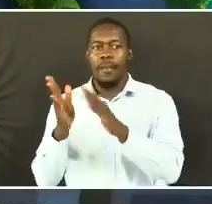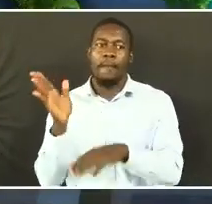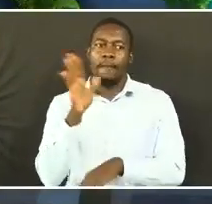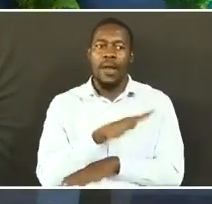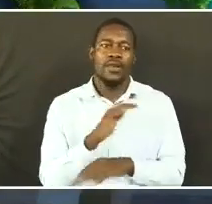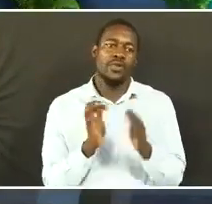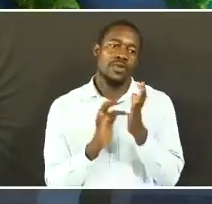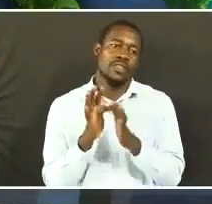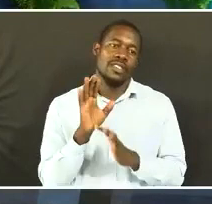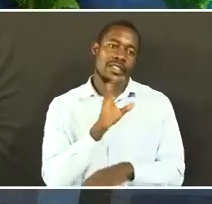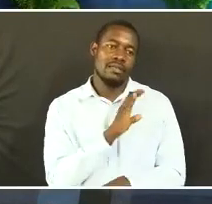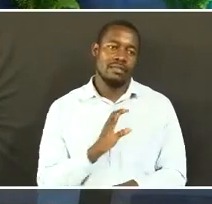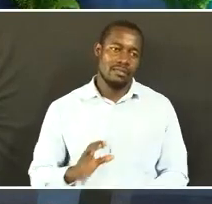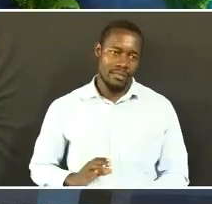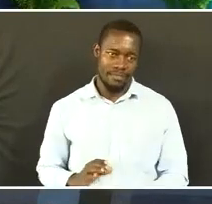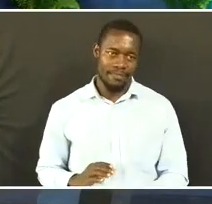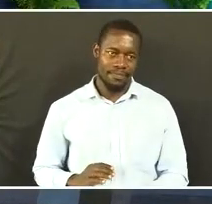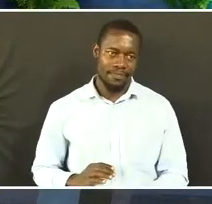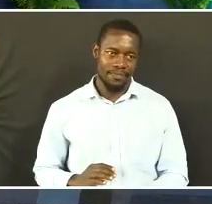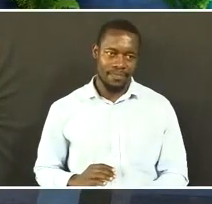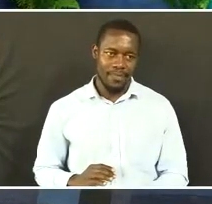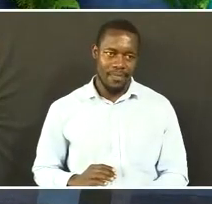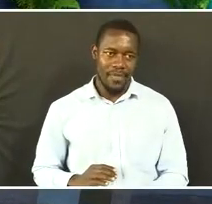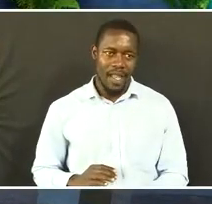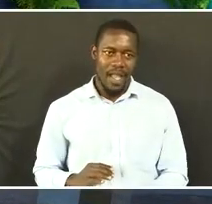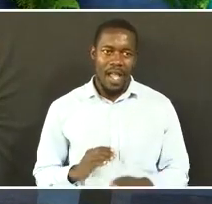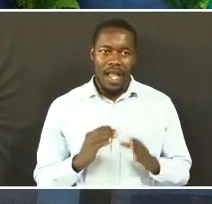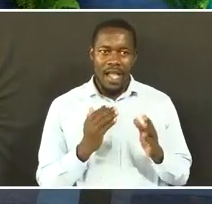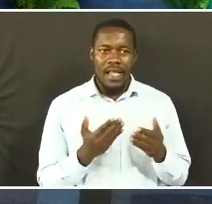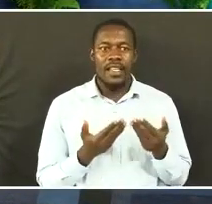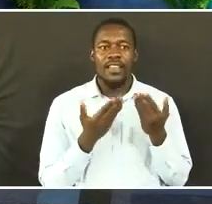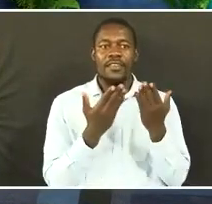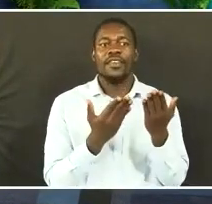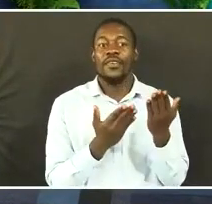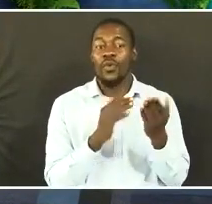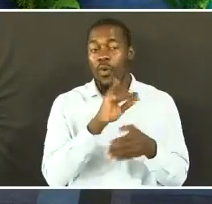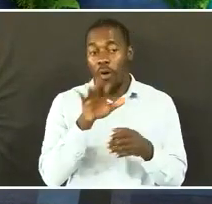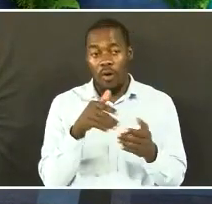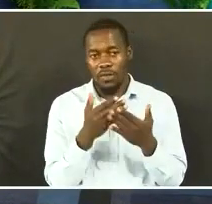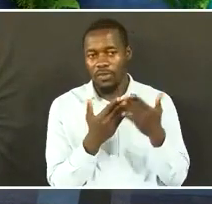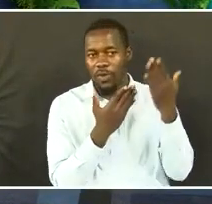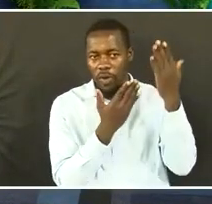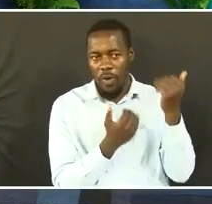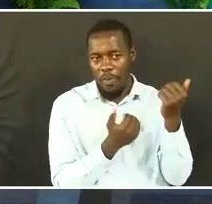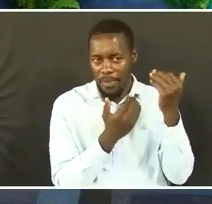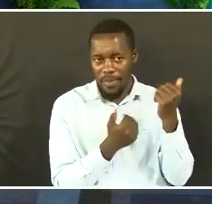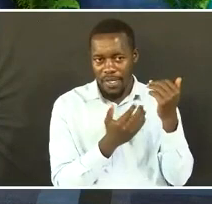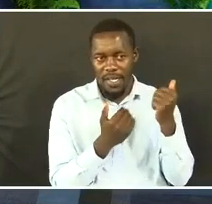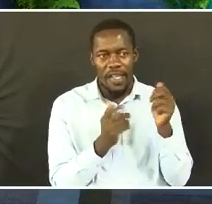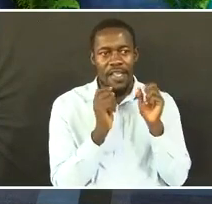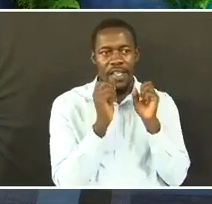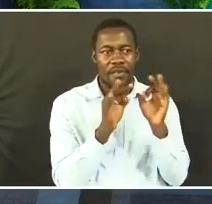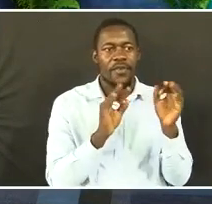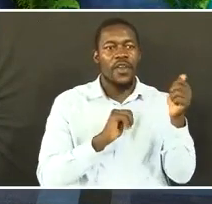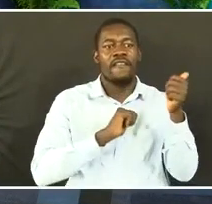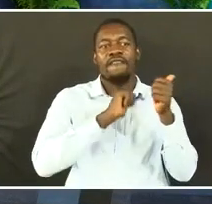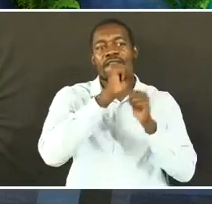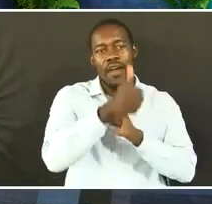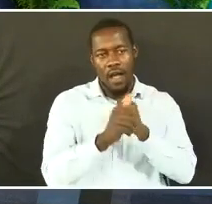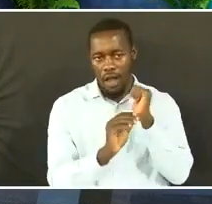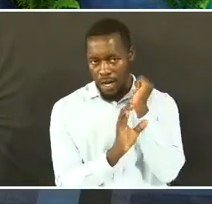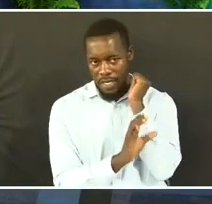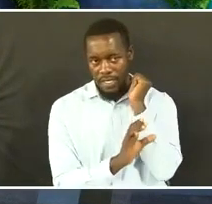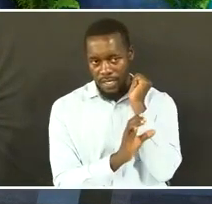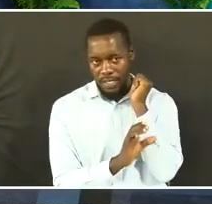this message presents us with the hope of yet another far country. The songwriter says, we speak of the